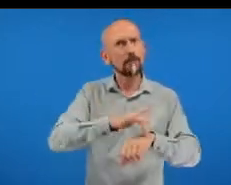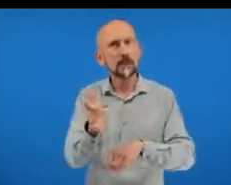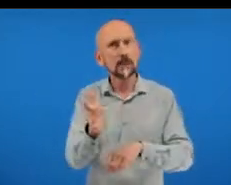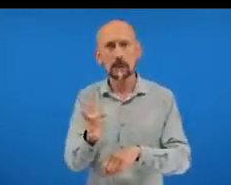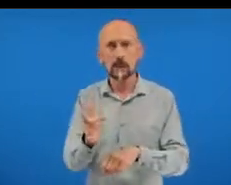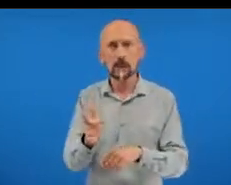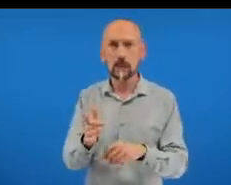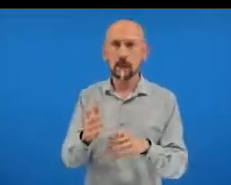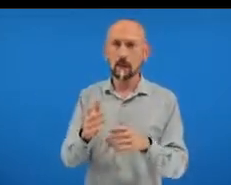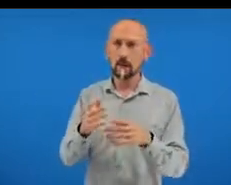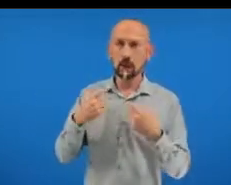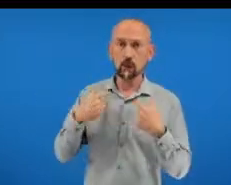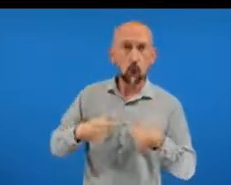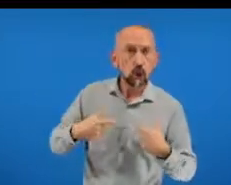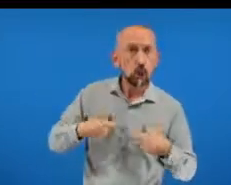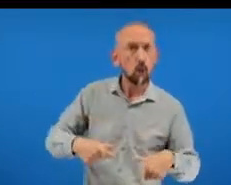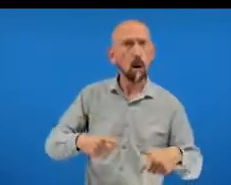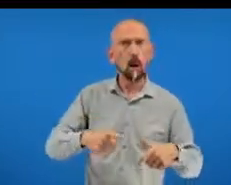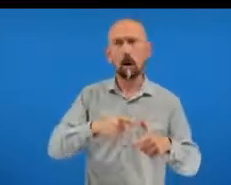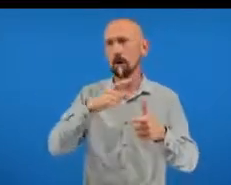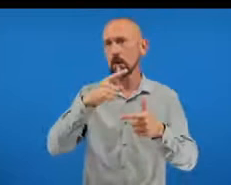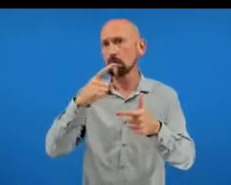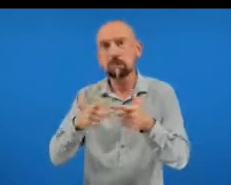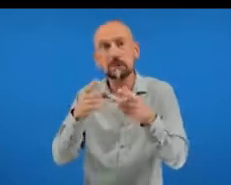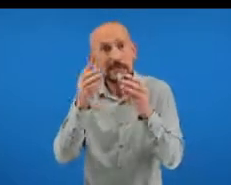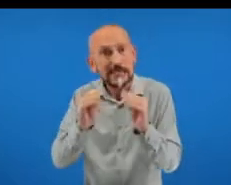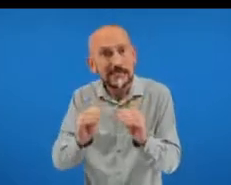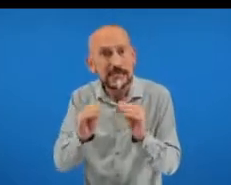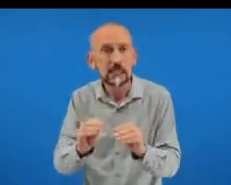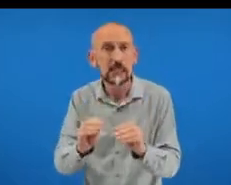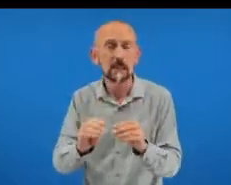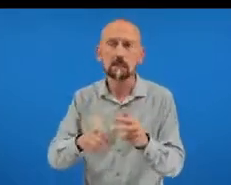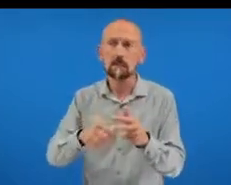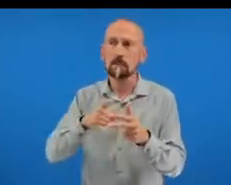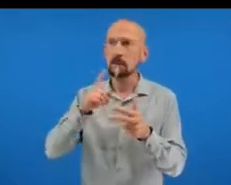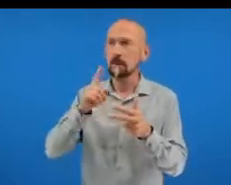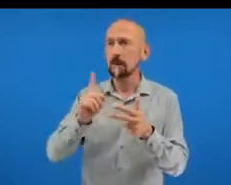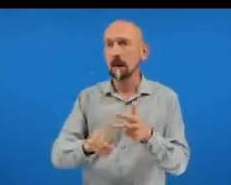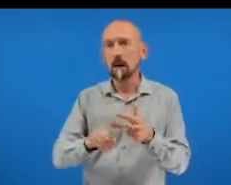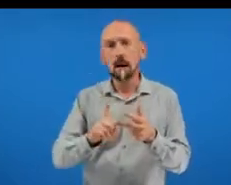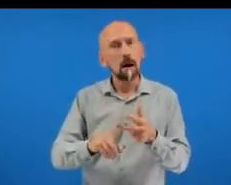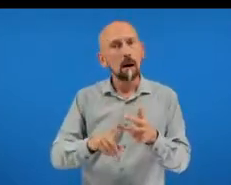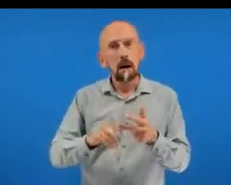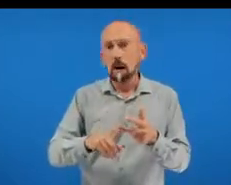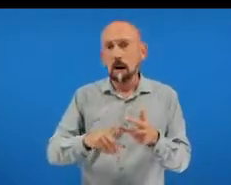areas, from social work, from teaching backgrounds, from